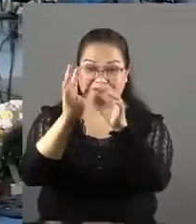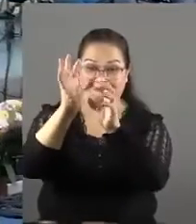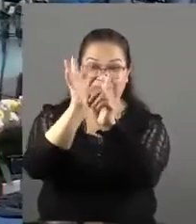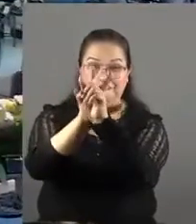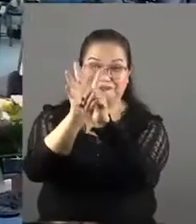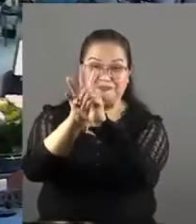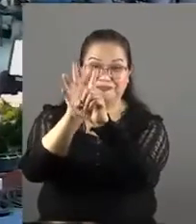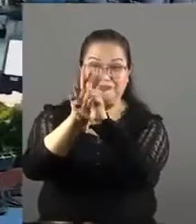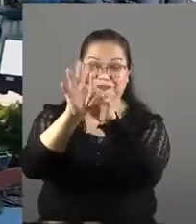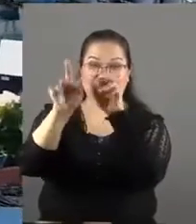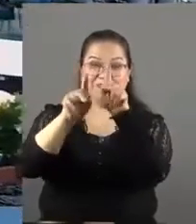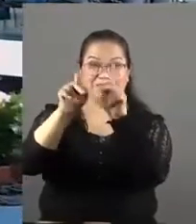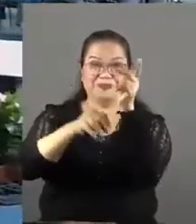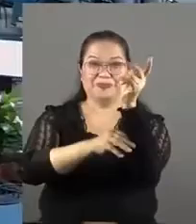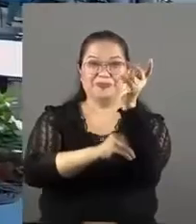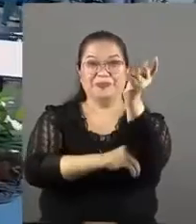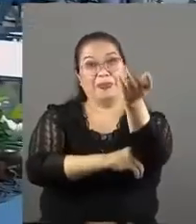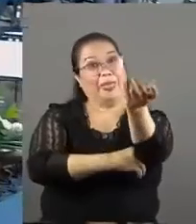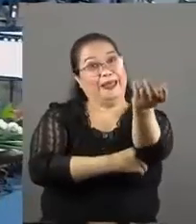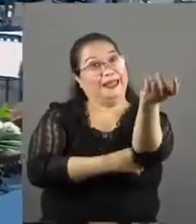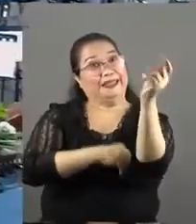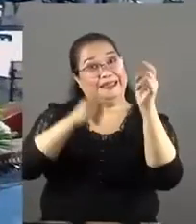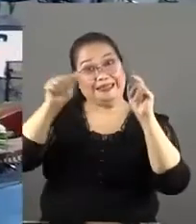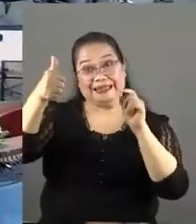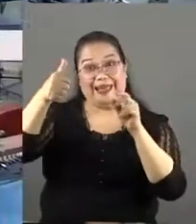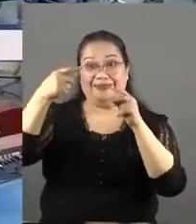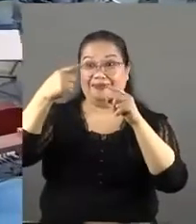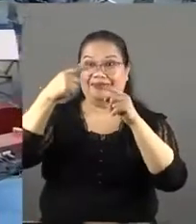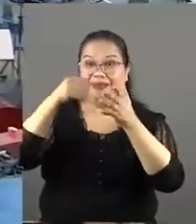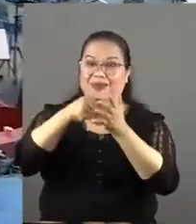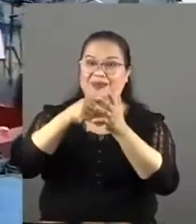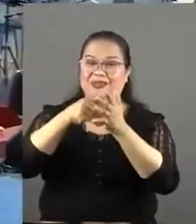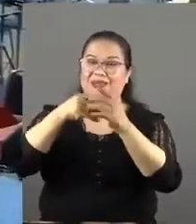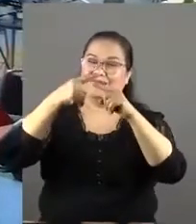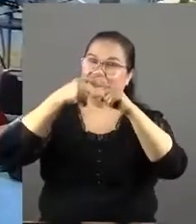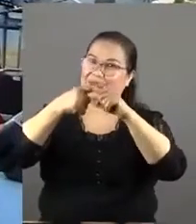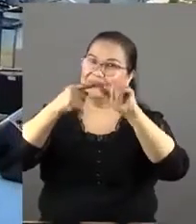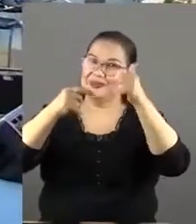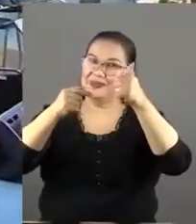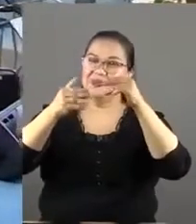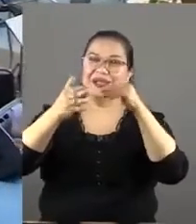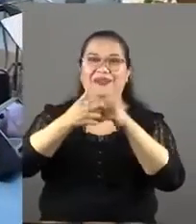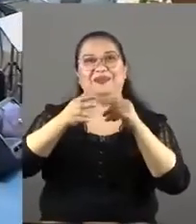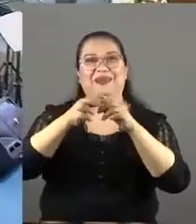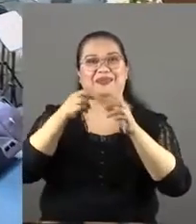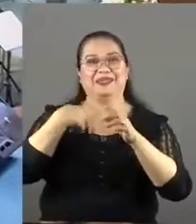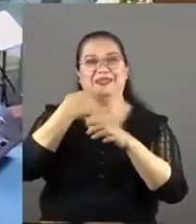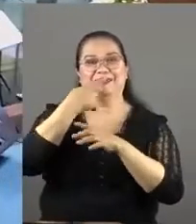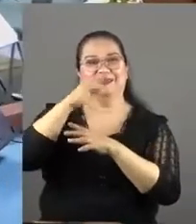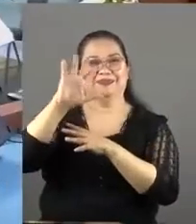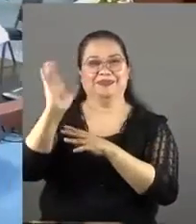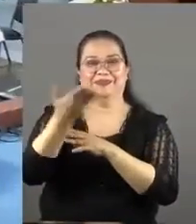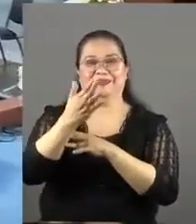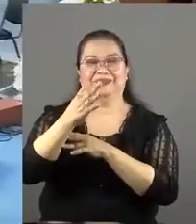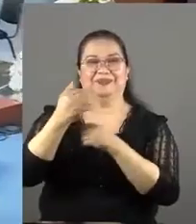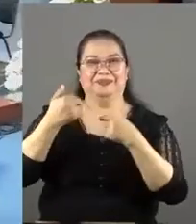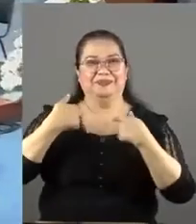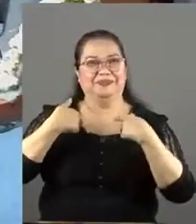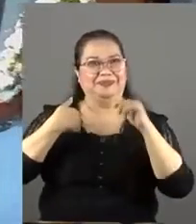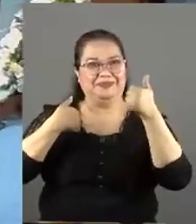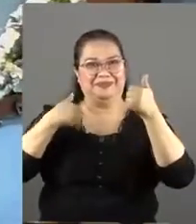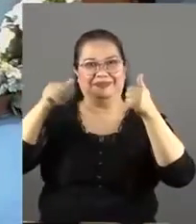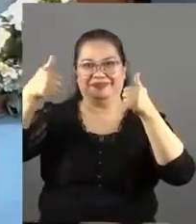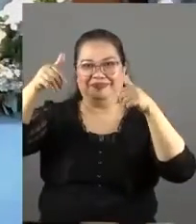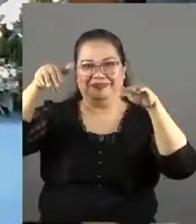in Greek is 10,000 times 10,000. Are there any math geniuses here? What is 10,000